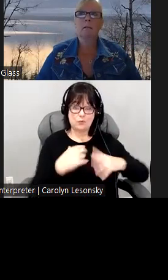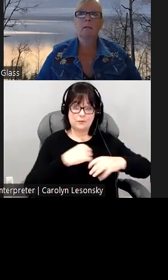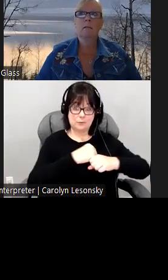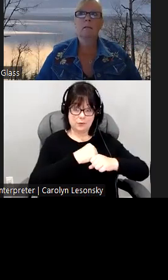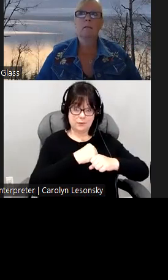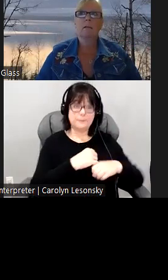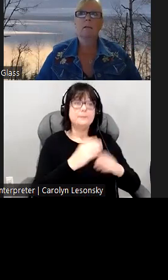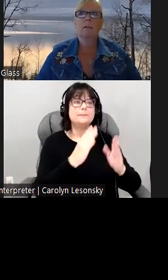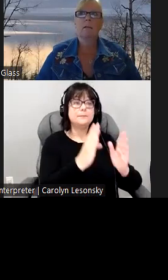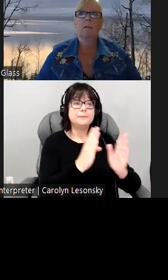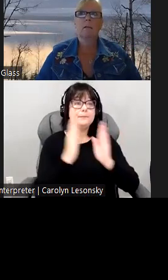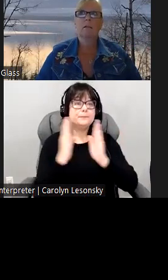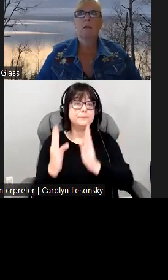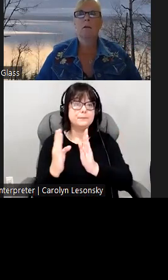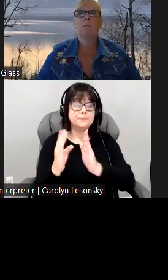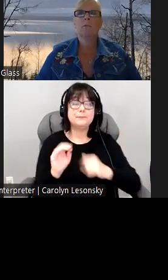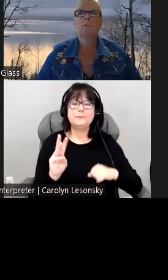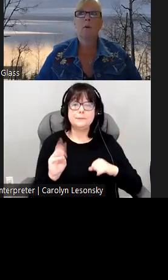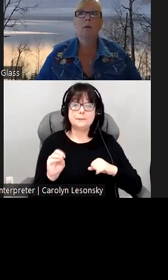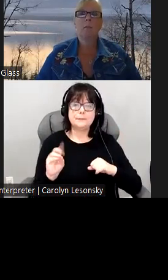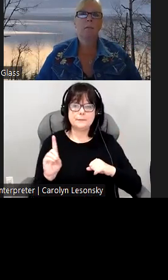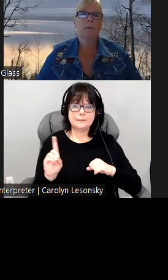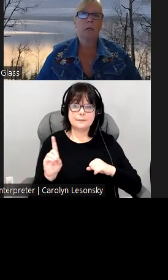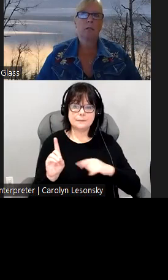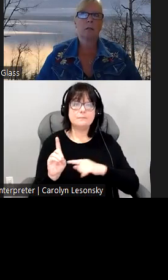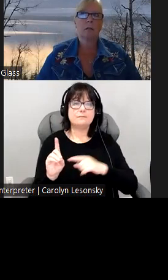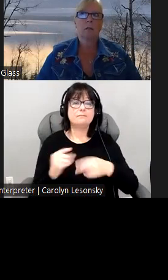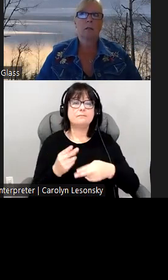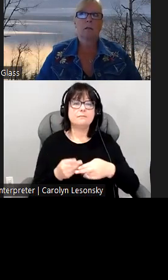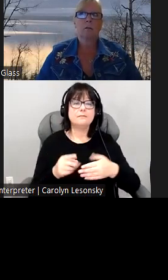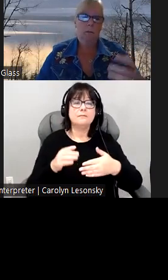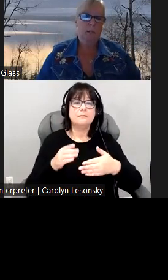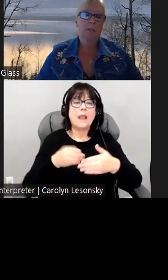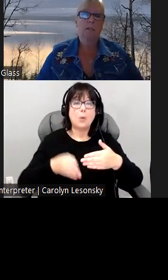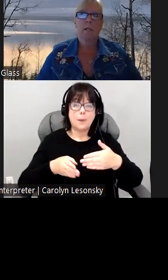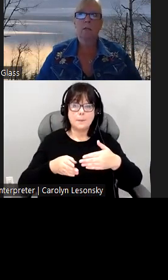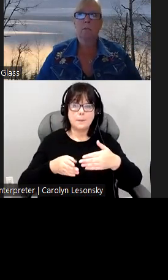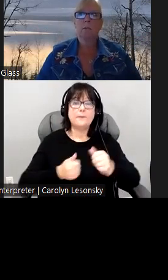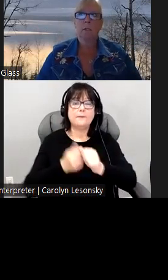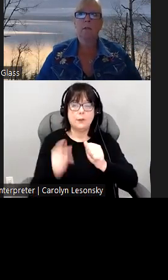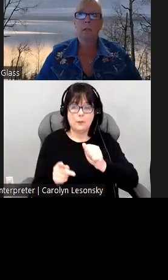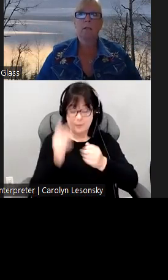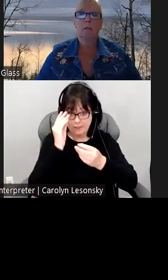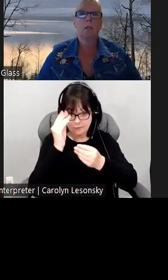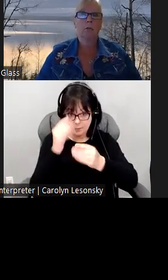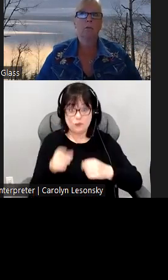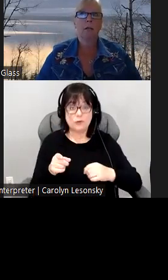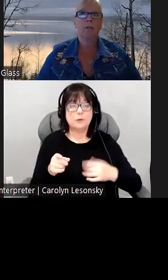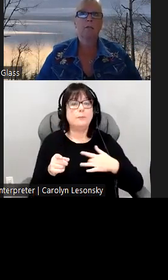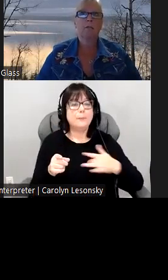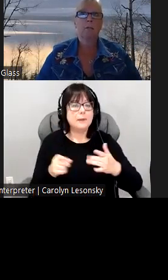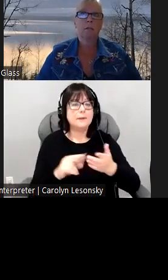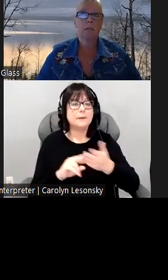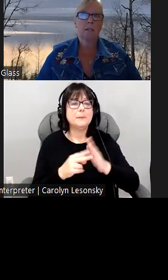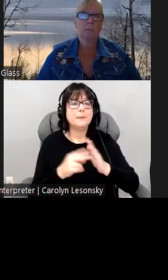60D is our outcomes and follow-ups information. So needless to say, that's generally based on closed